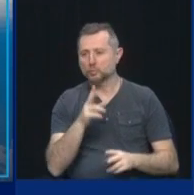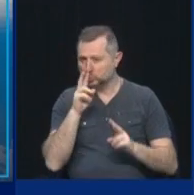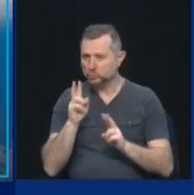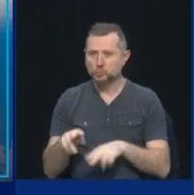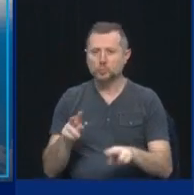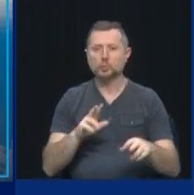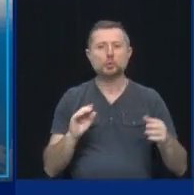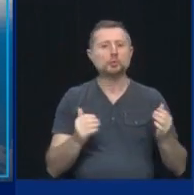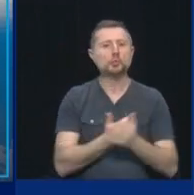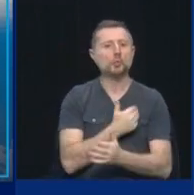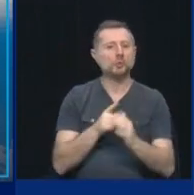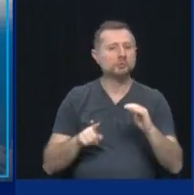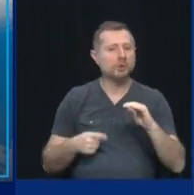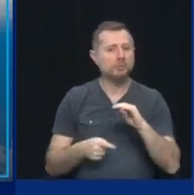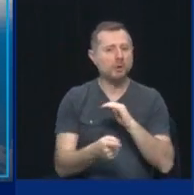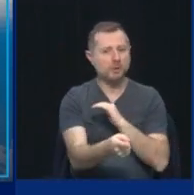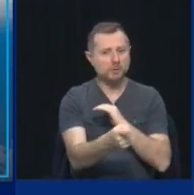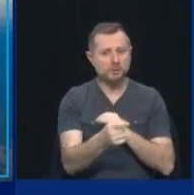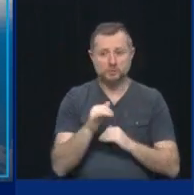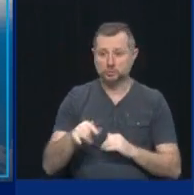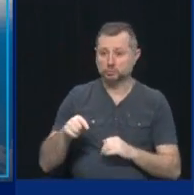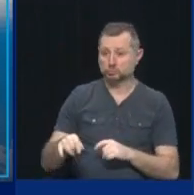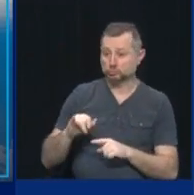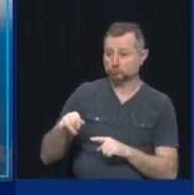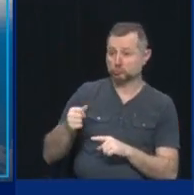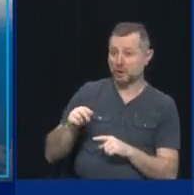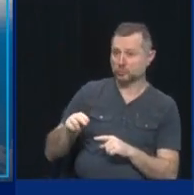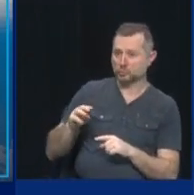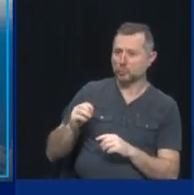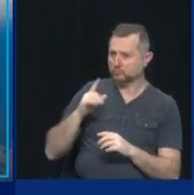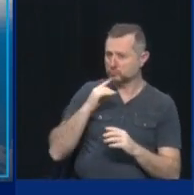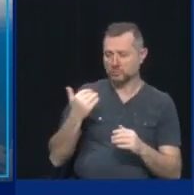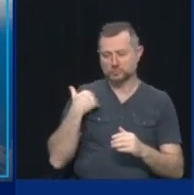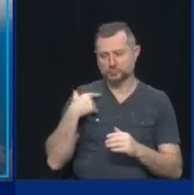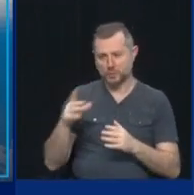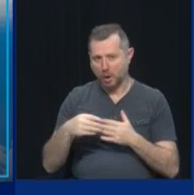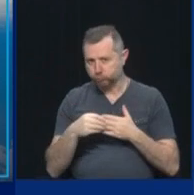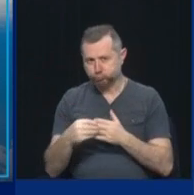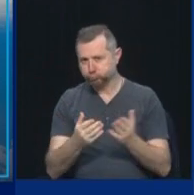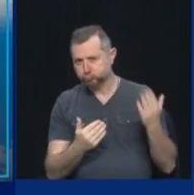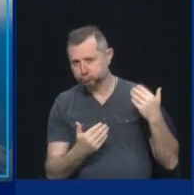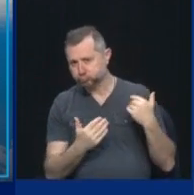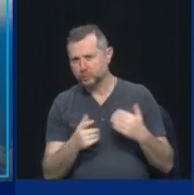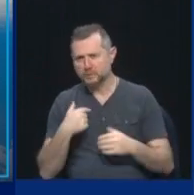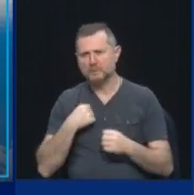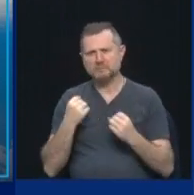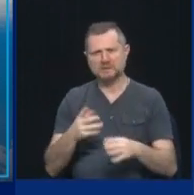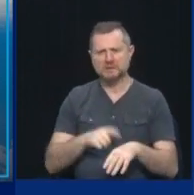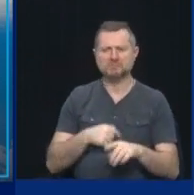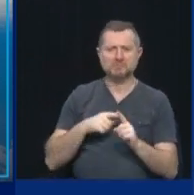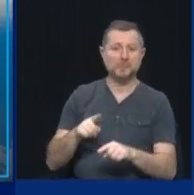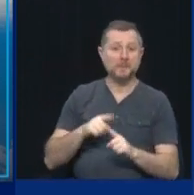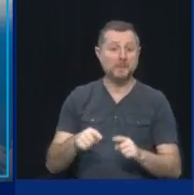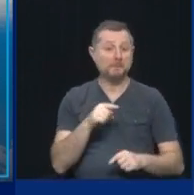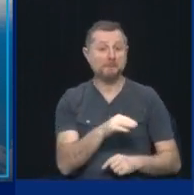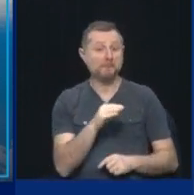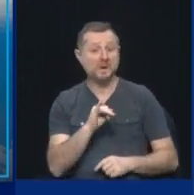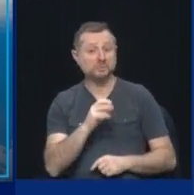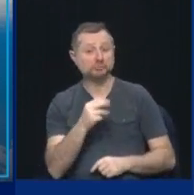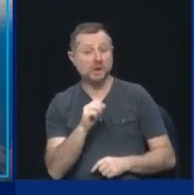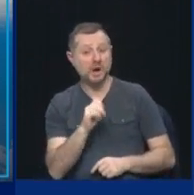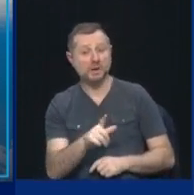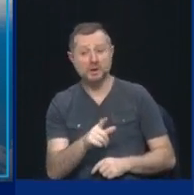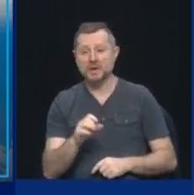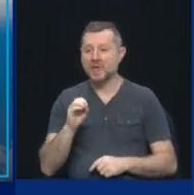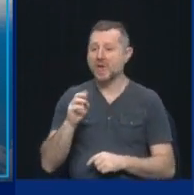do. I've done that a number of times. Michael Aronson will enjoy that tour because he is a